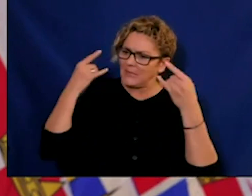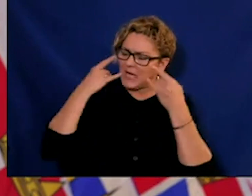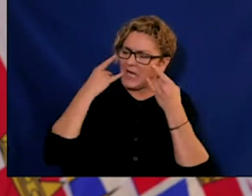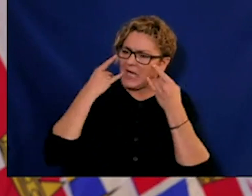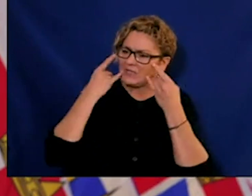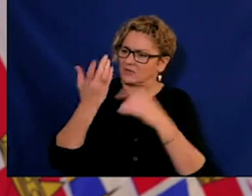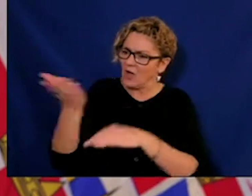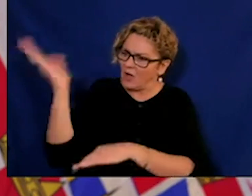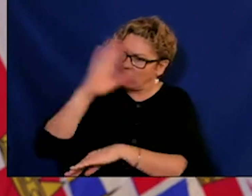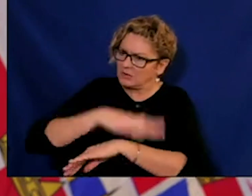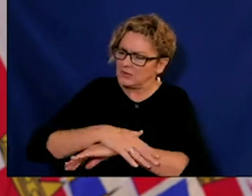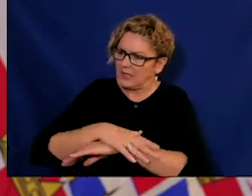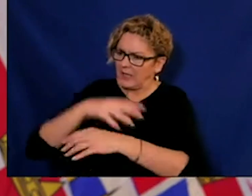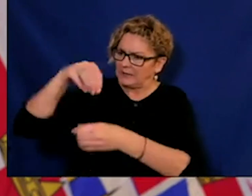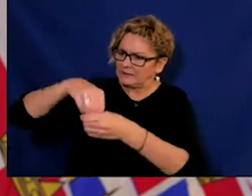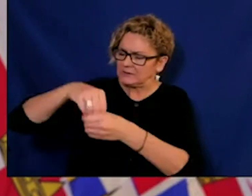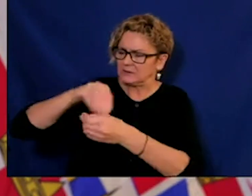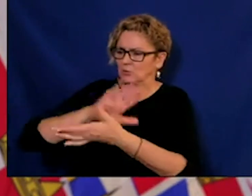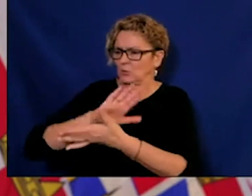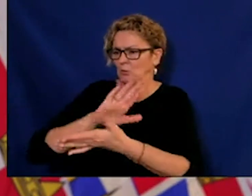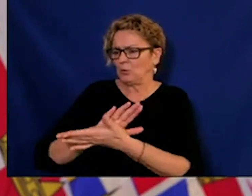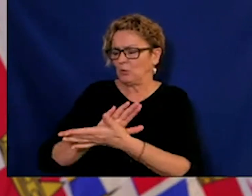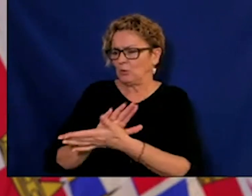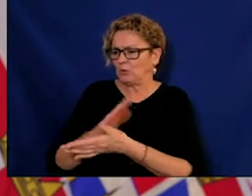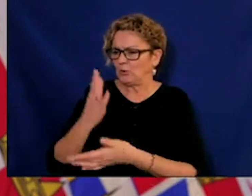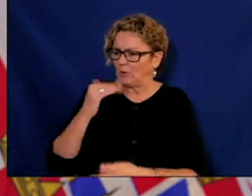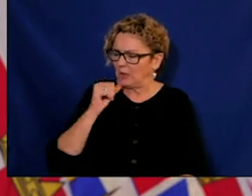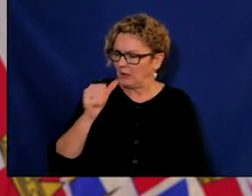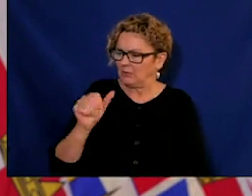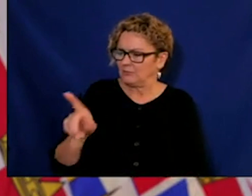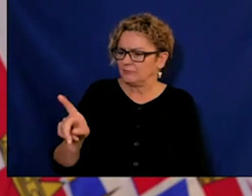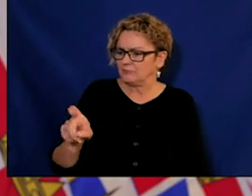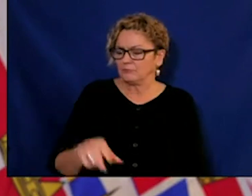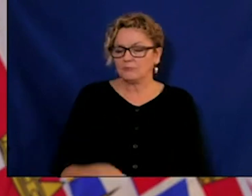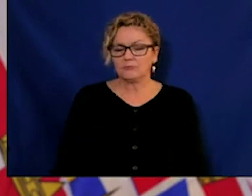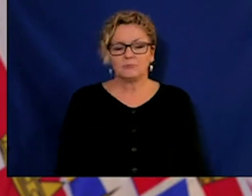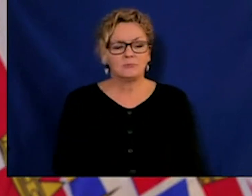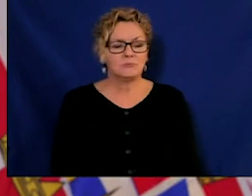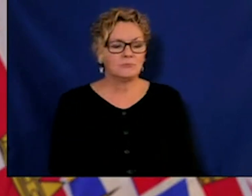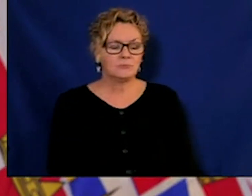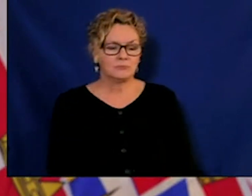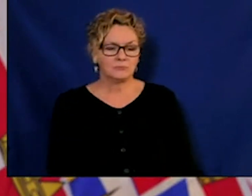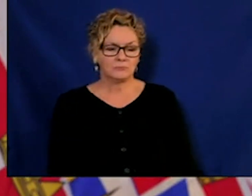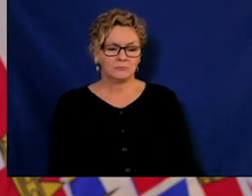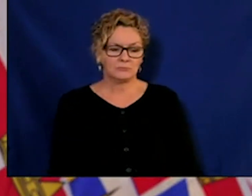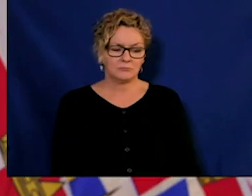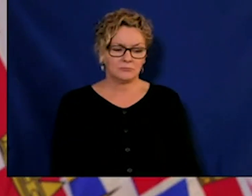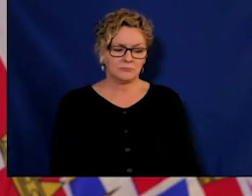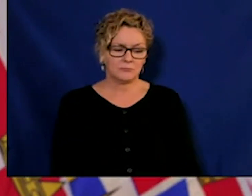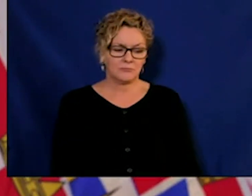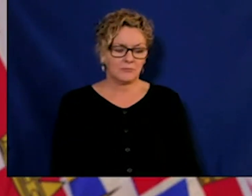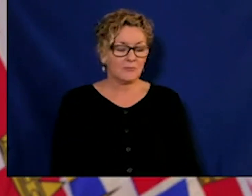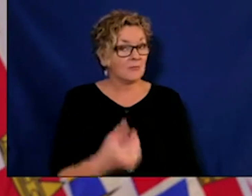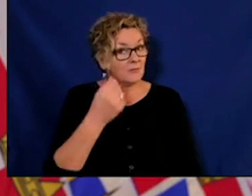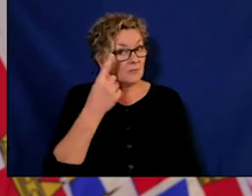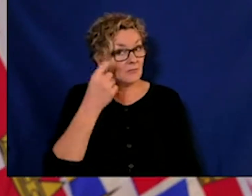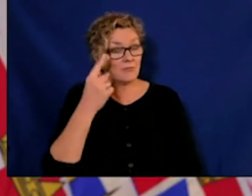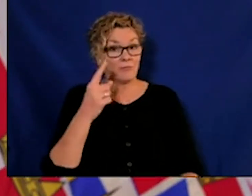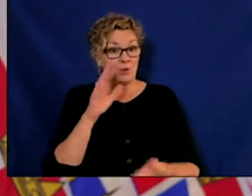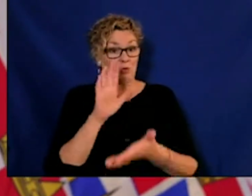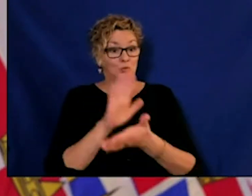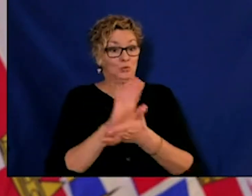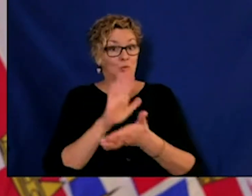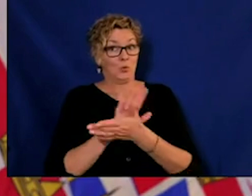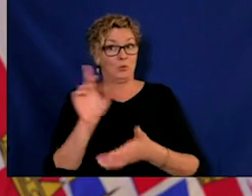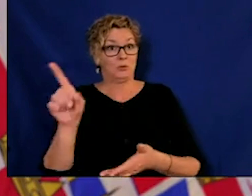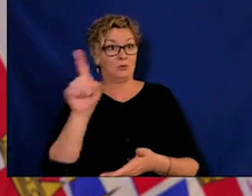even more difficult pandemic situations right now? So masking in schools is very much a part of